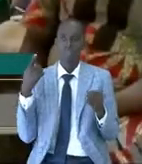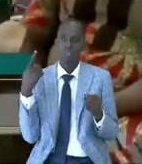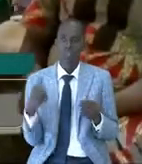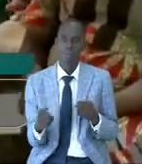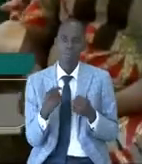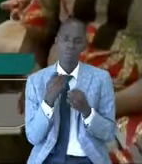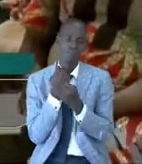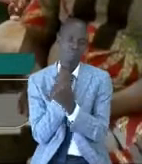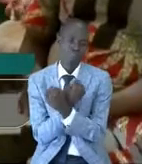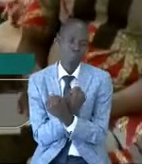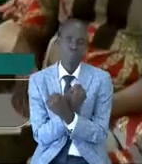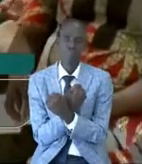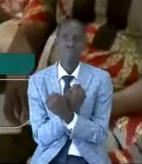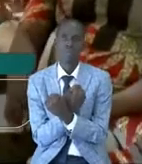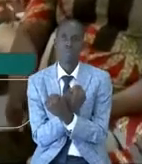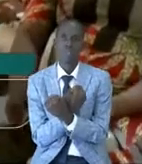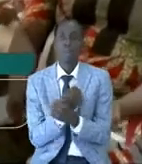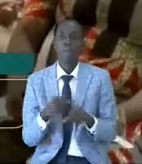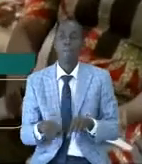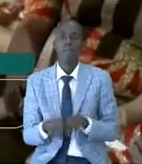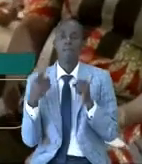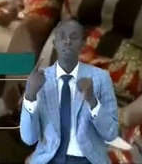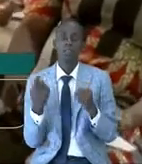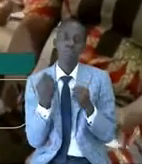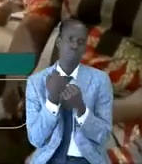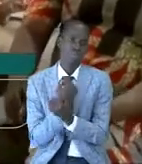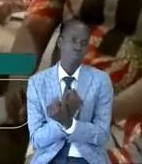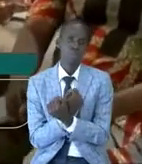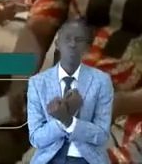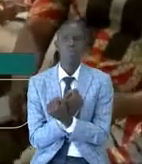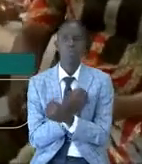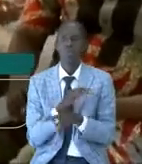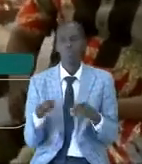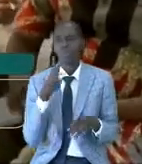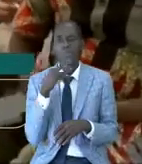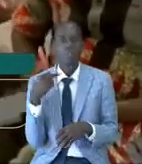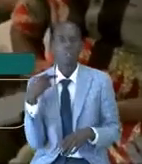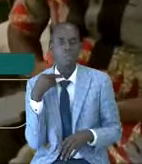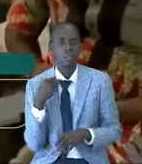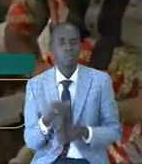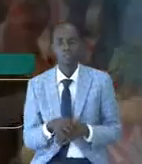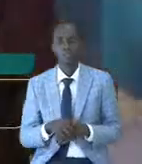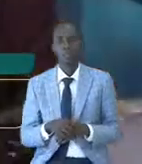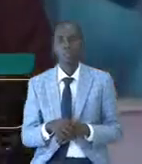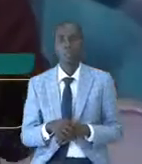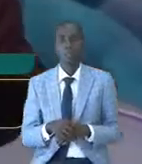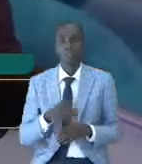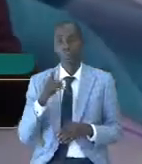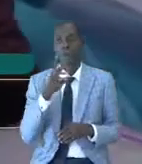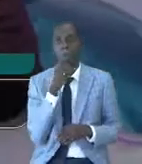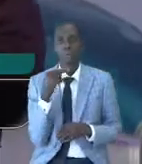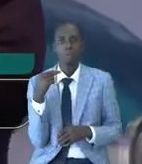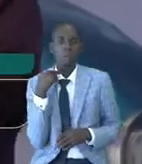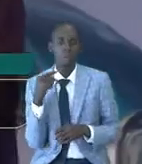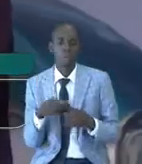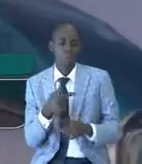bondage. Break the bondage. Now, when we talk about bondage, there is bondage to drugs, there is bondage